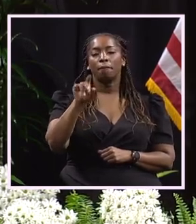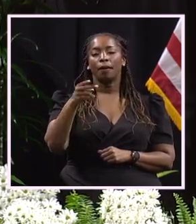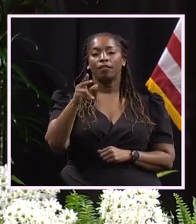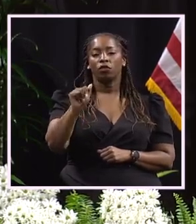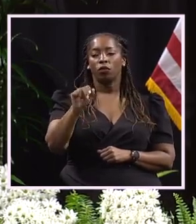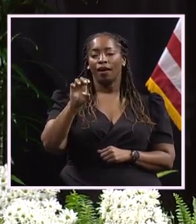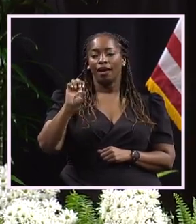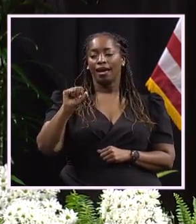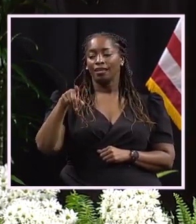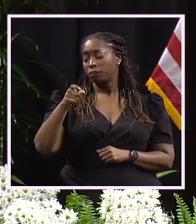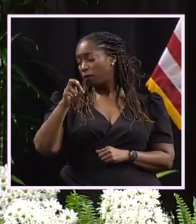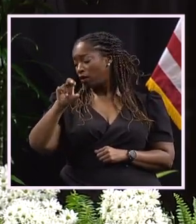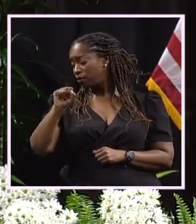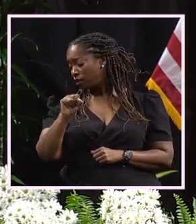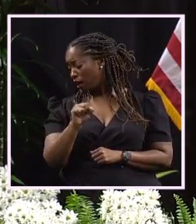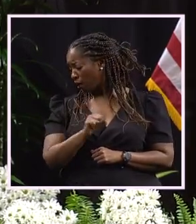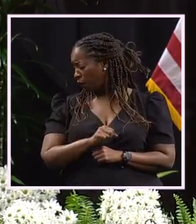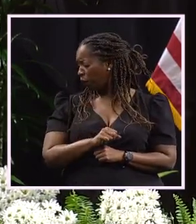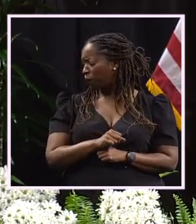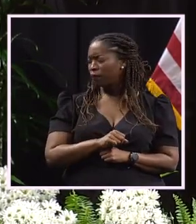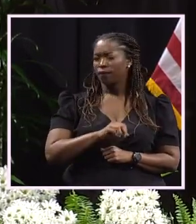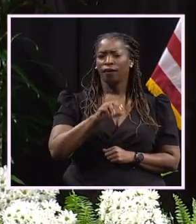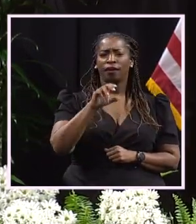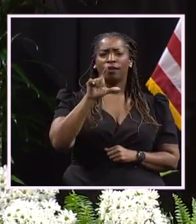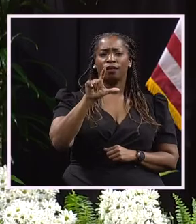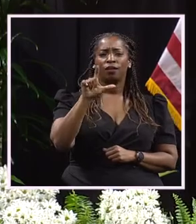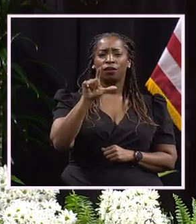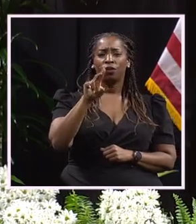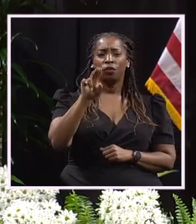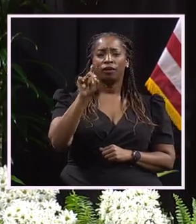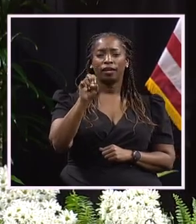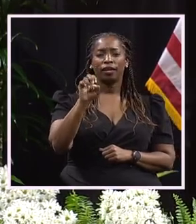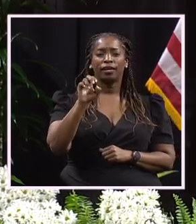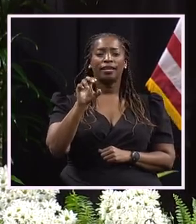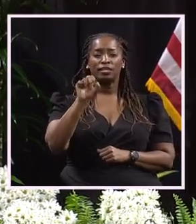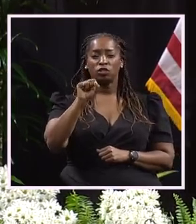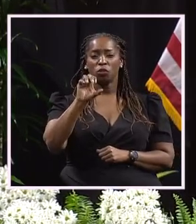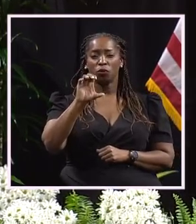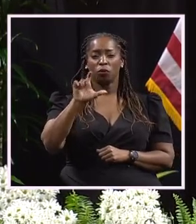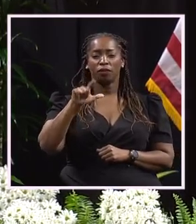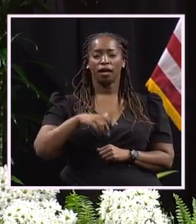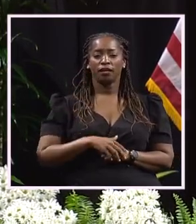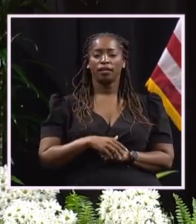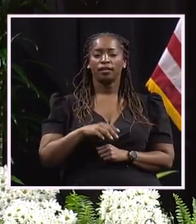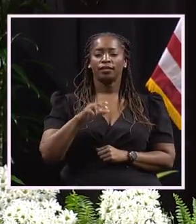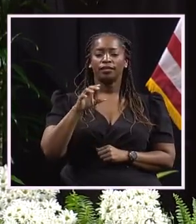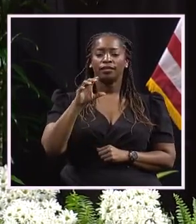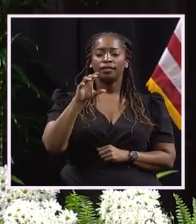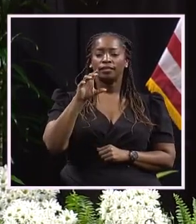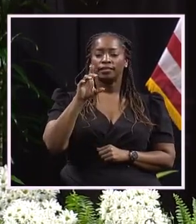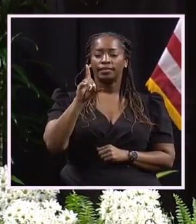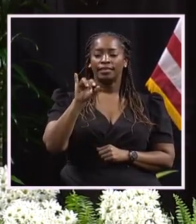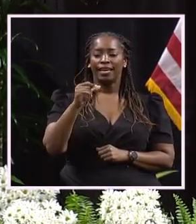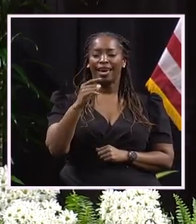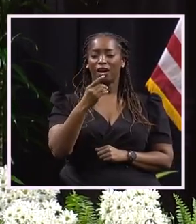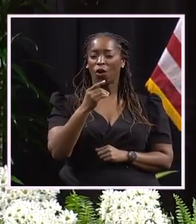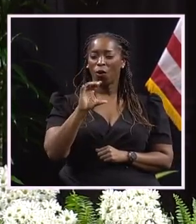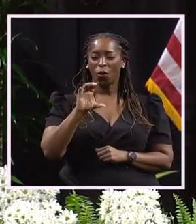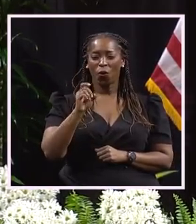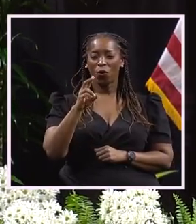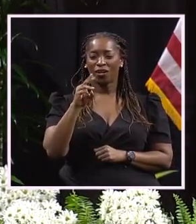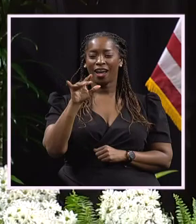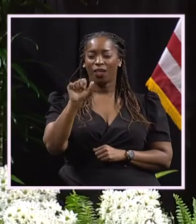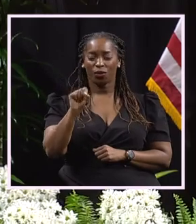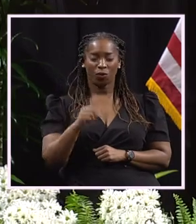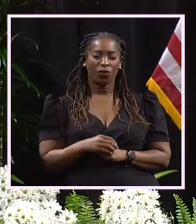Luke P. DeMario, summa cum laude, Diego S. Coronado, Connor E. Cosi,